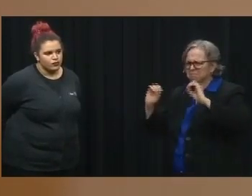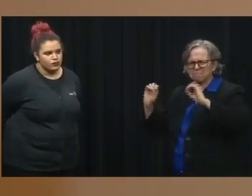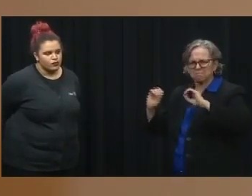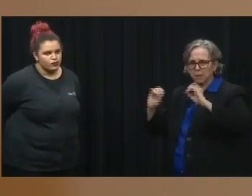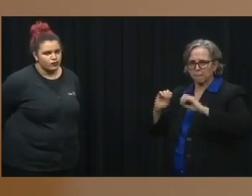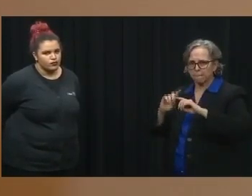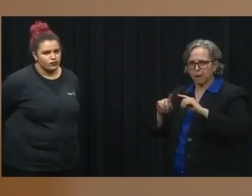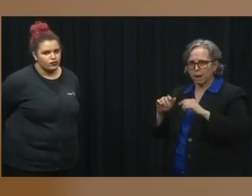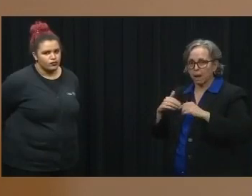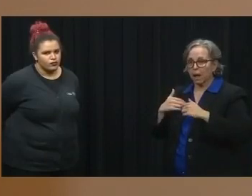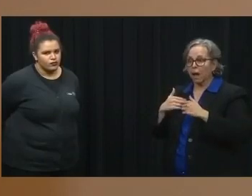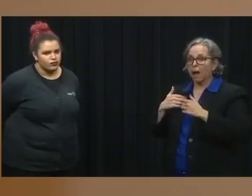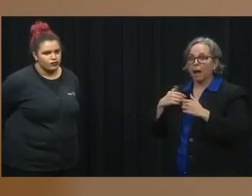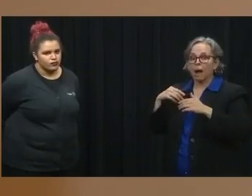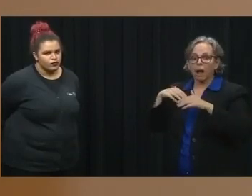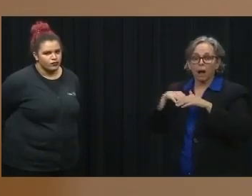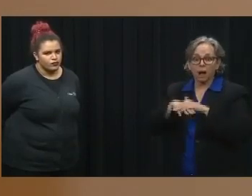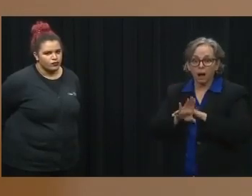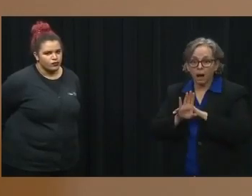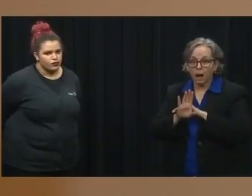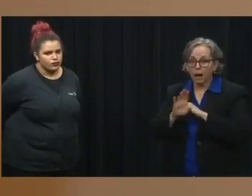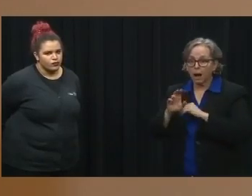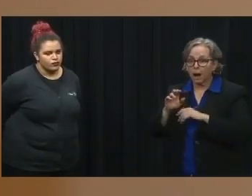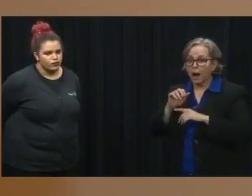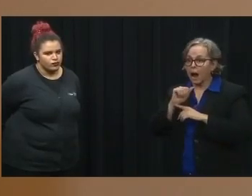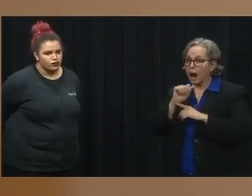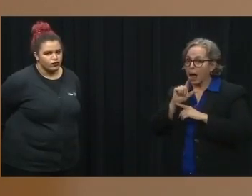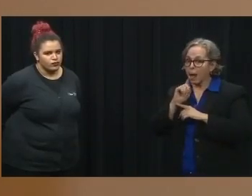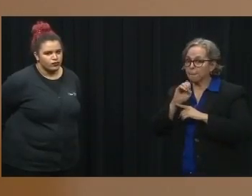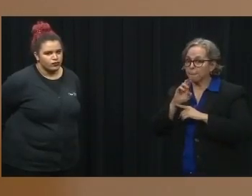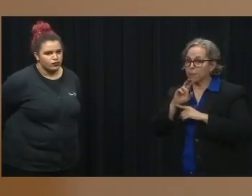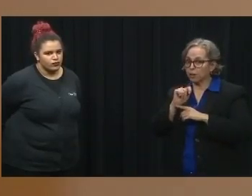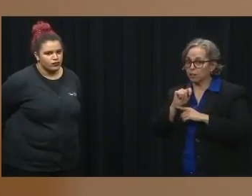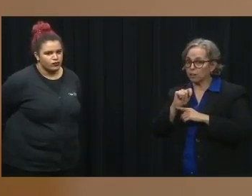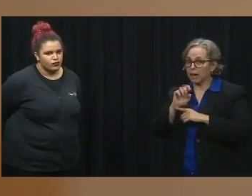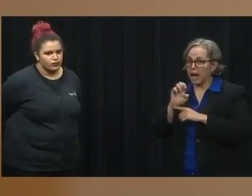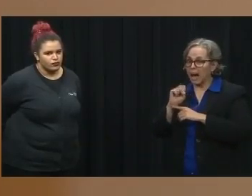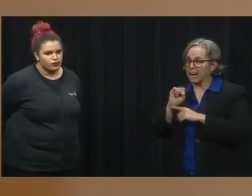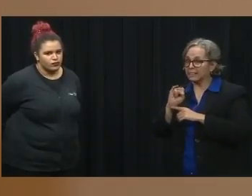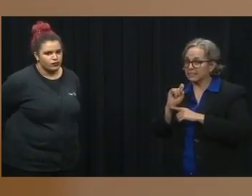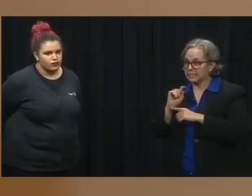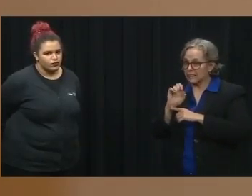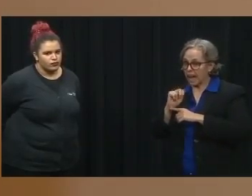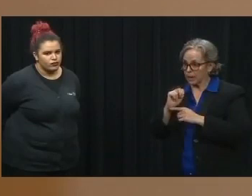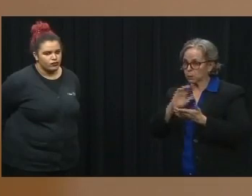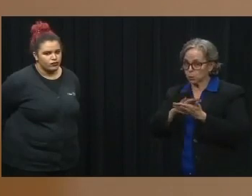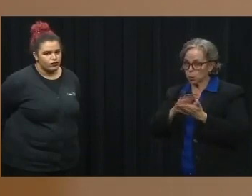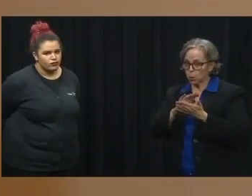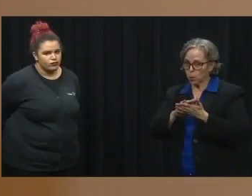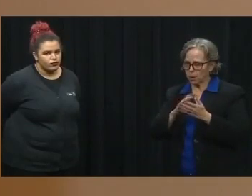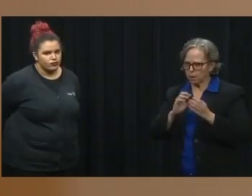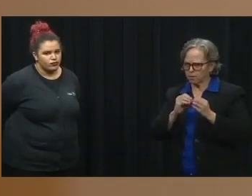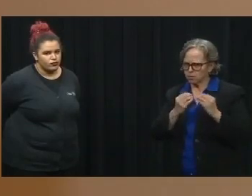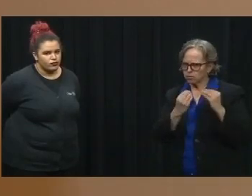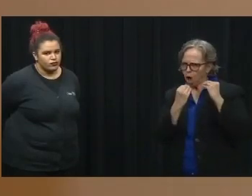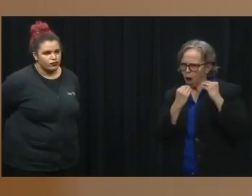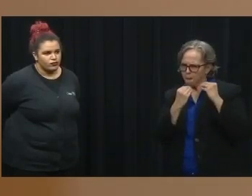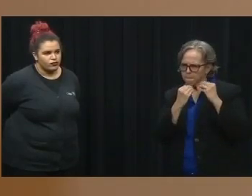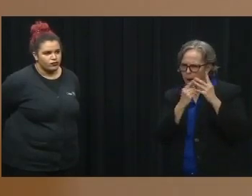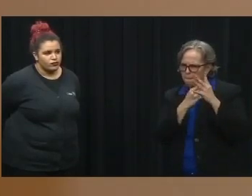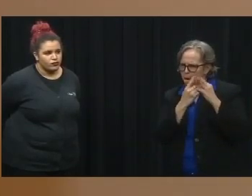was actually trained to do all of that. There are a lot of docs out there who can't do some of those real basic things, but they have volunteered, they